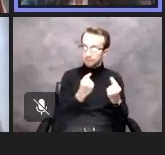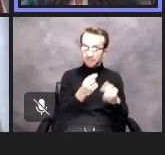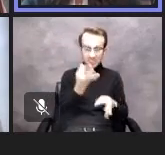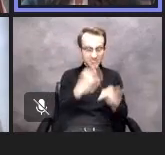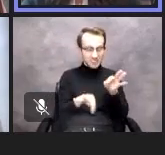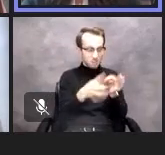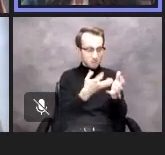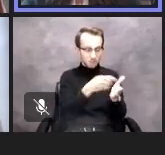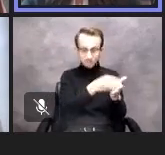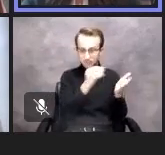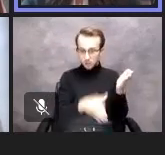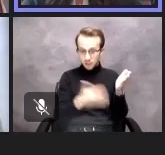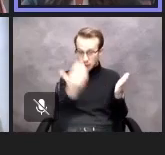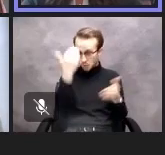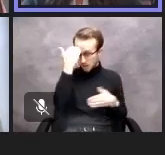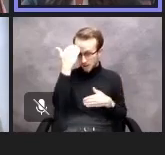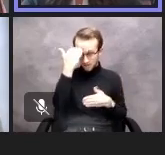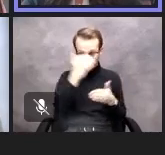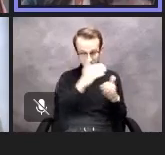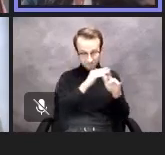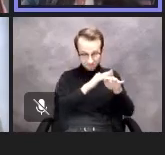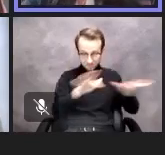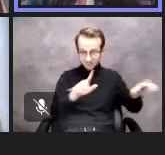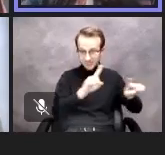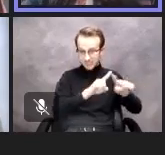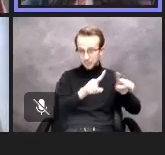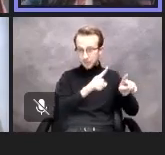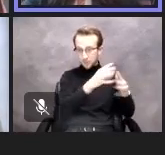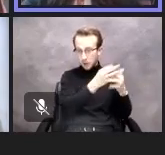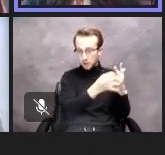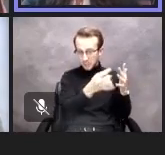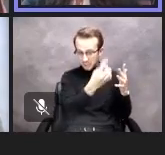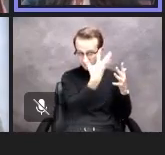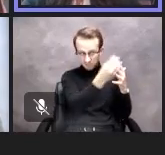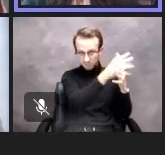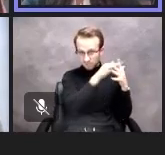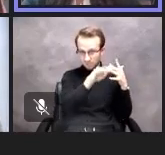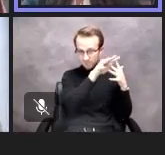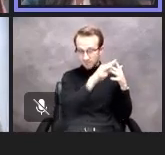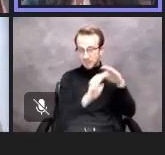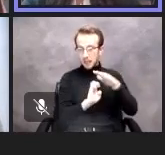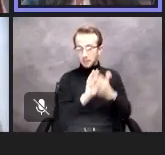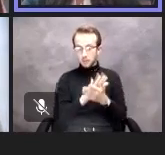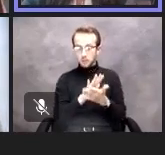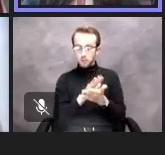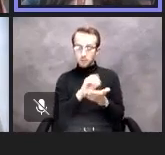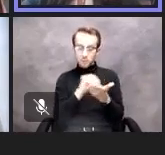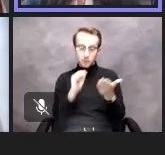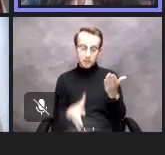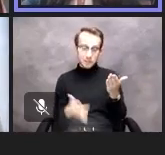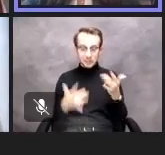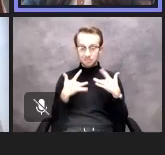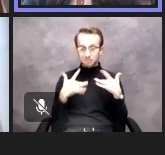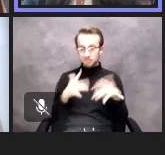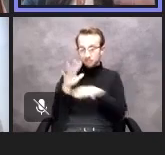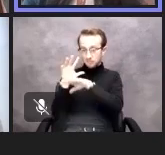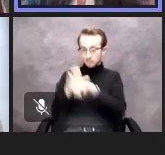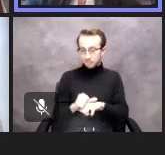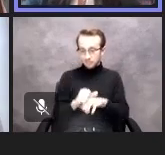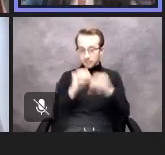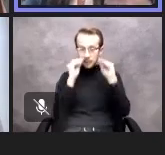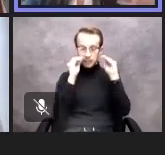of the various career options that are out there. Elementary school students are traditionally